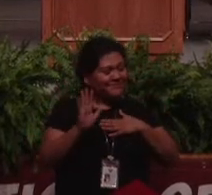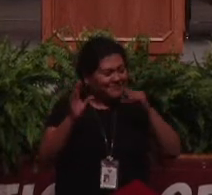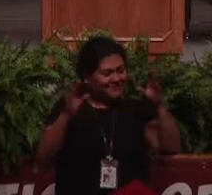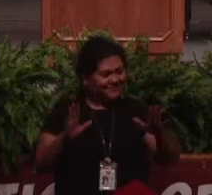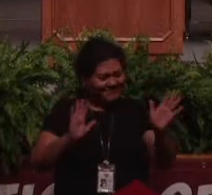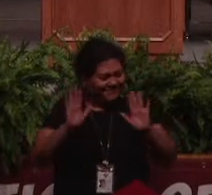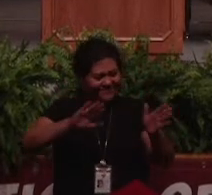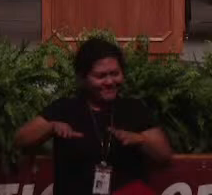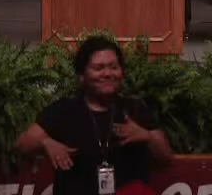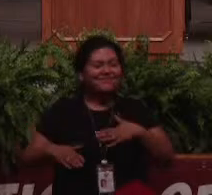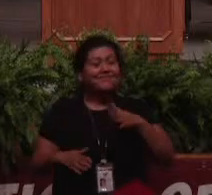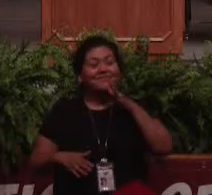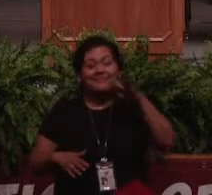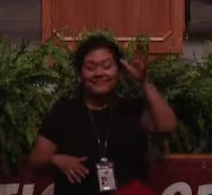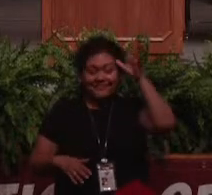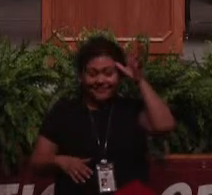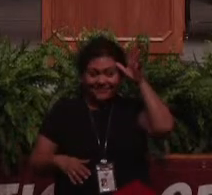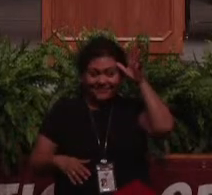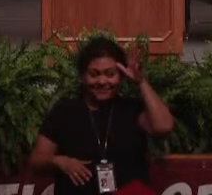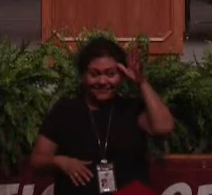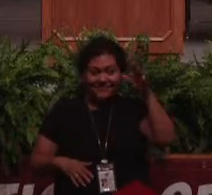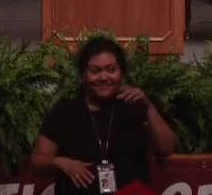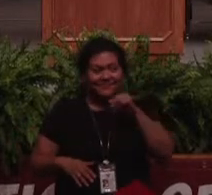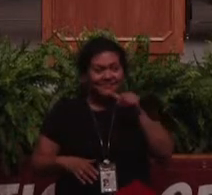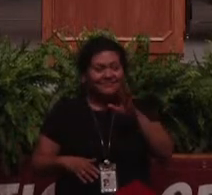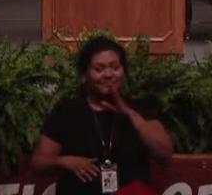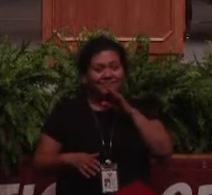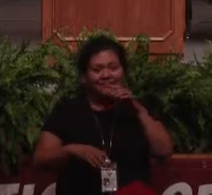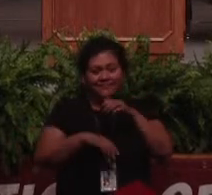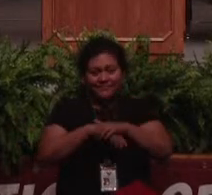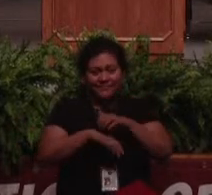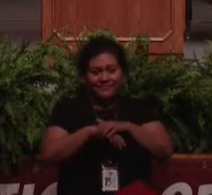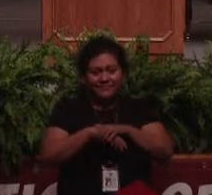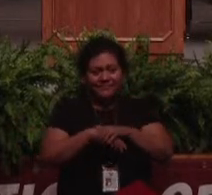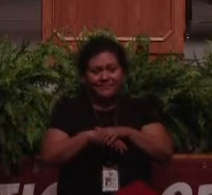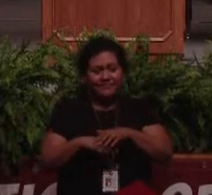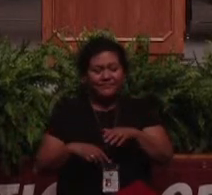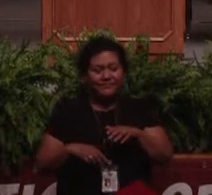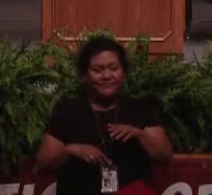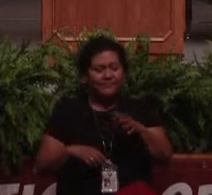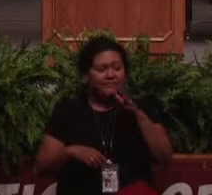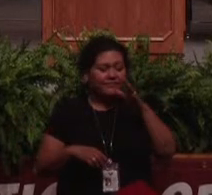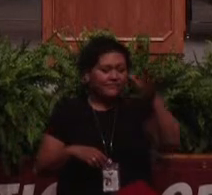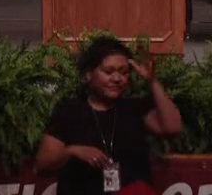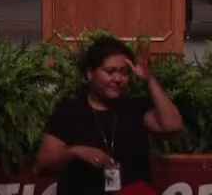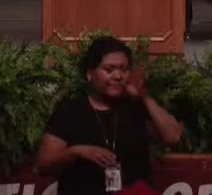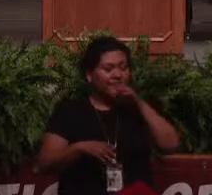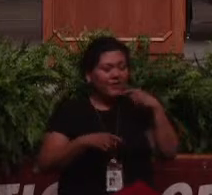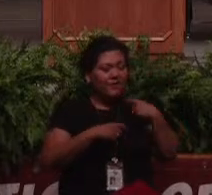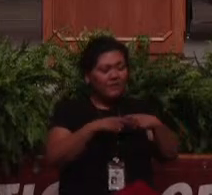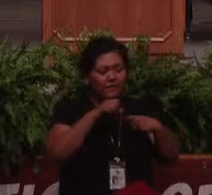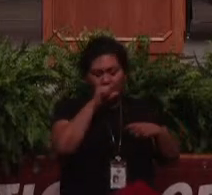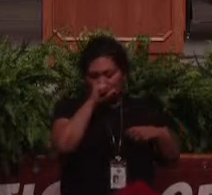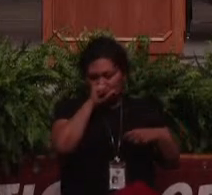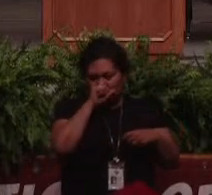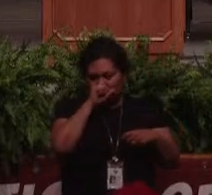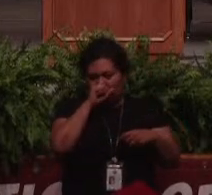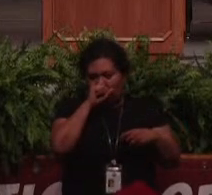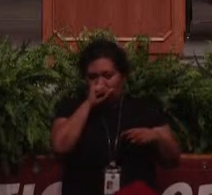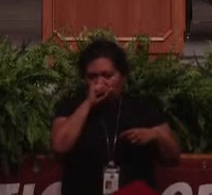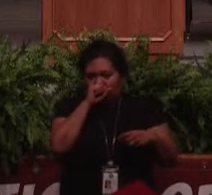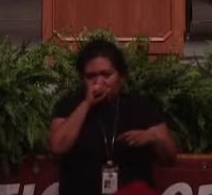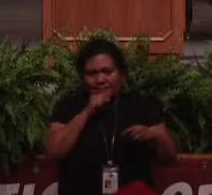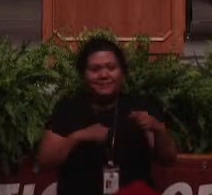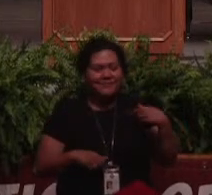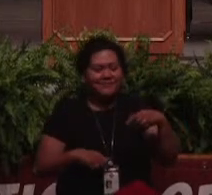my parents don't know English. Ma y pa, eso es por ustedes. Gracias